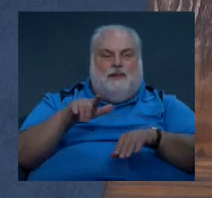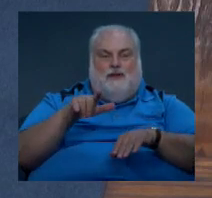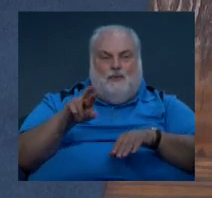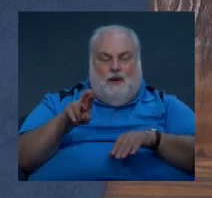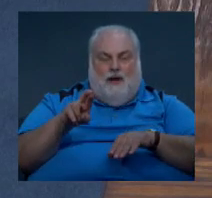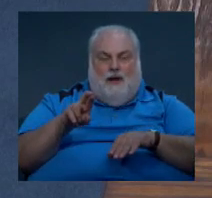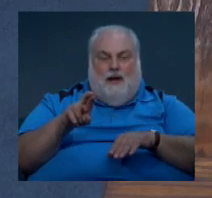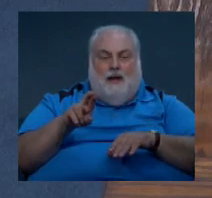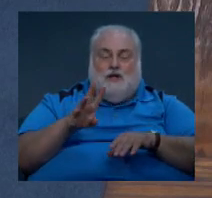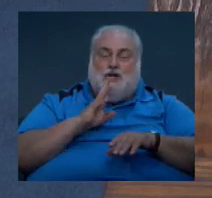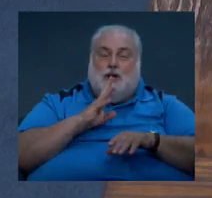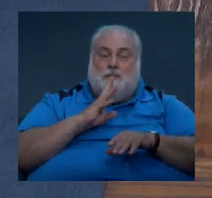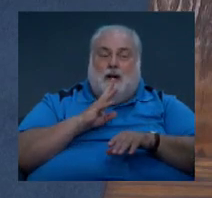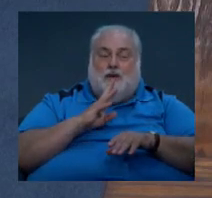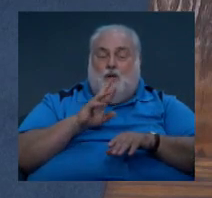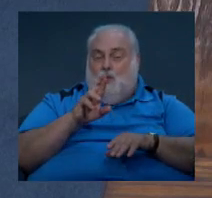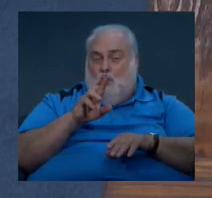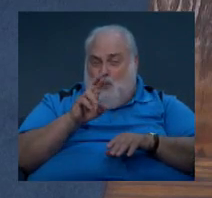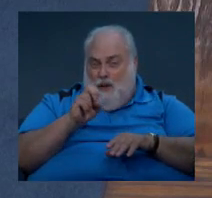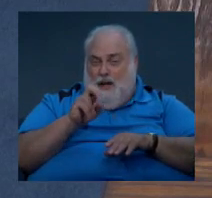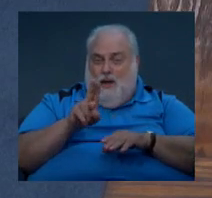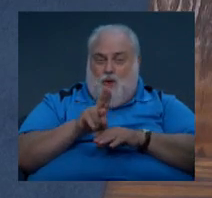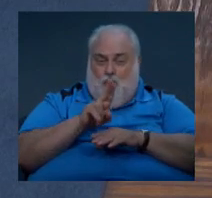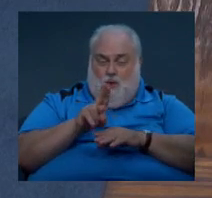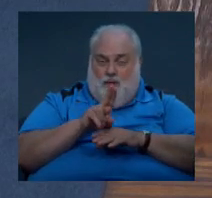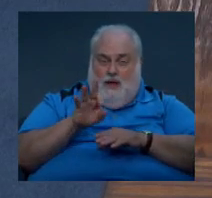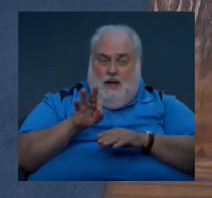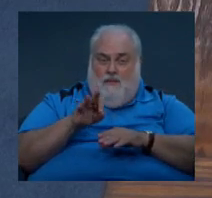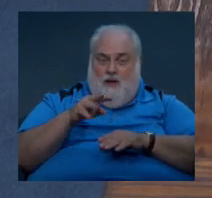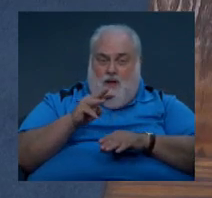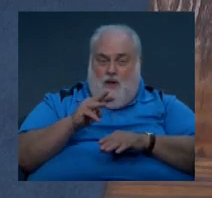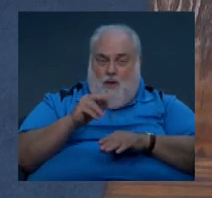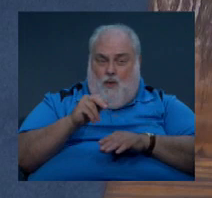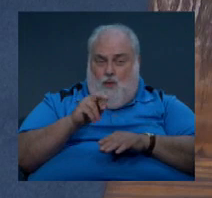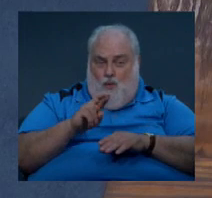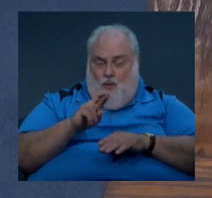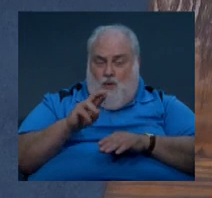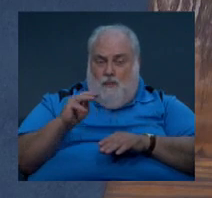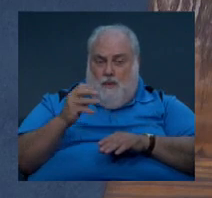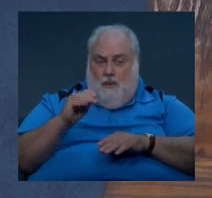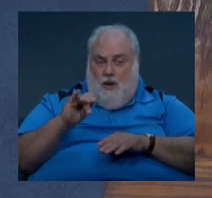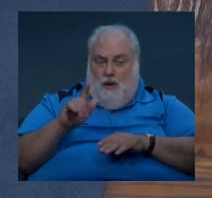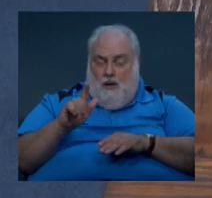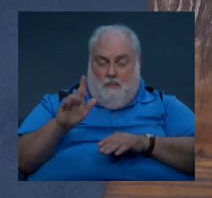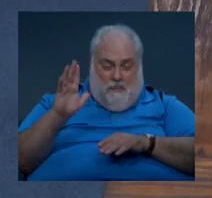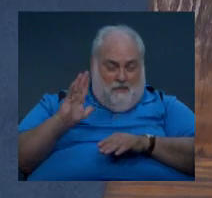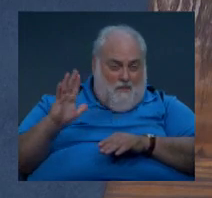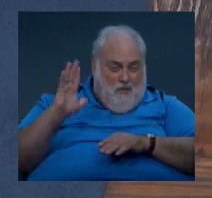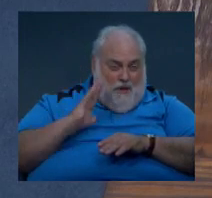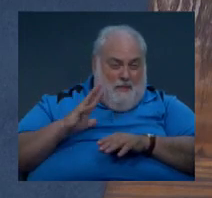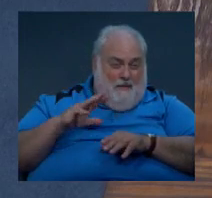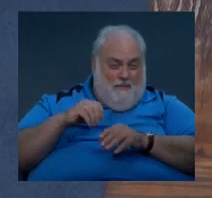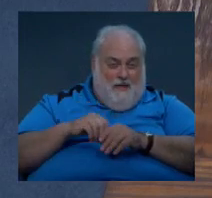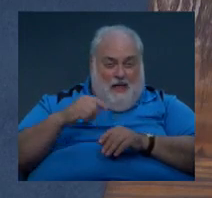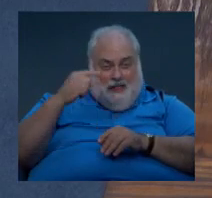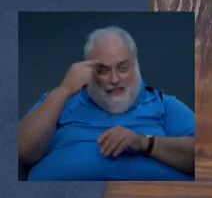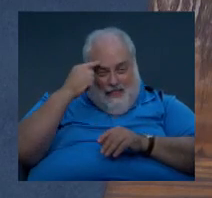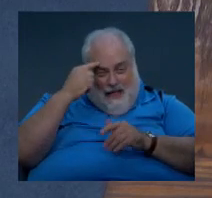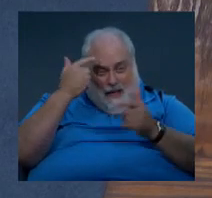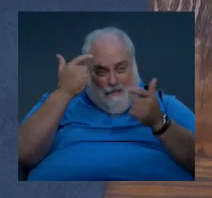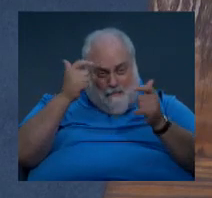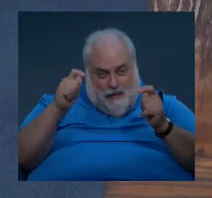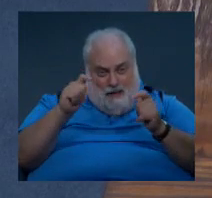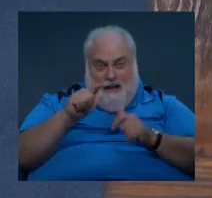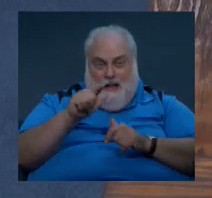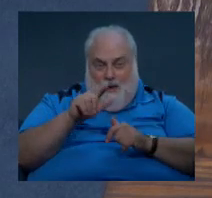repurposing the War Memorial Park. Recently, I was a part of Think Big Little Rock, which is an initiative of the Chamber of